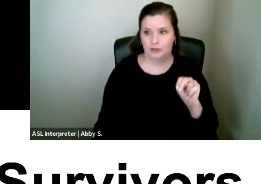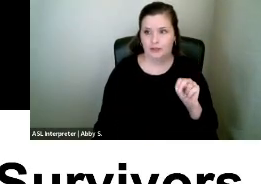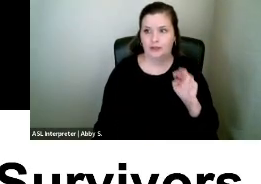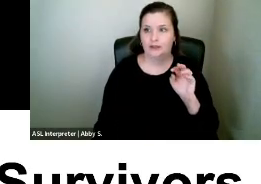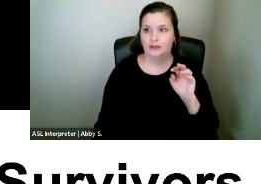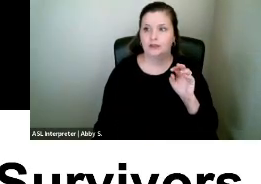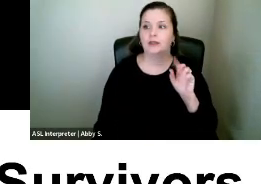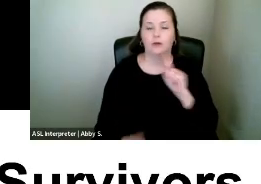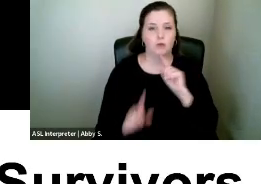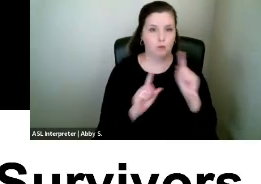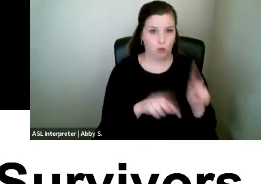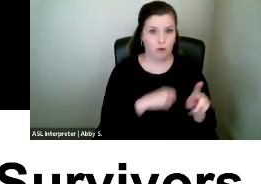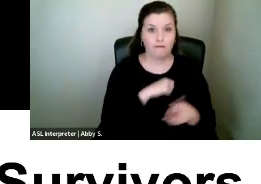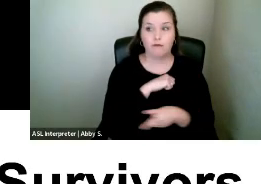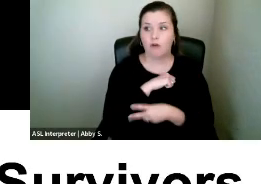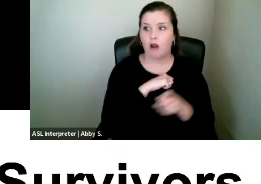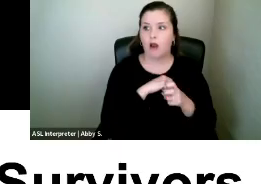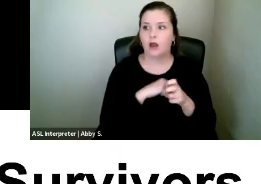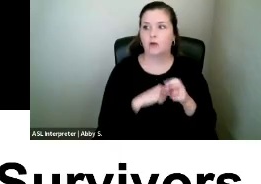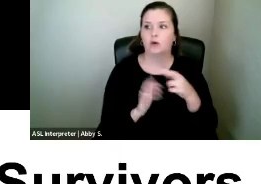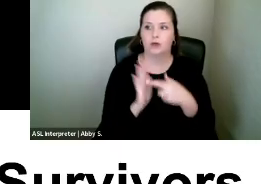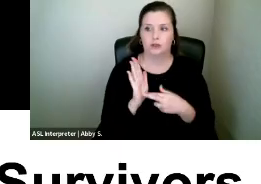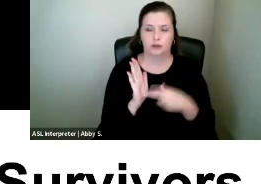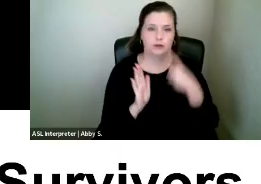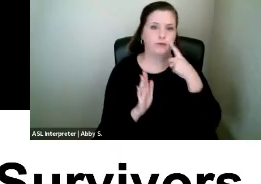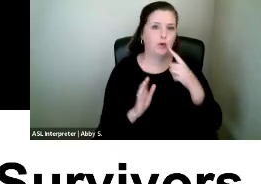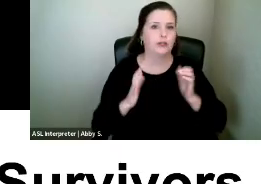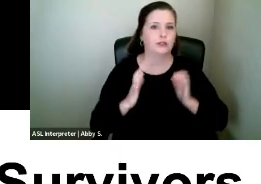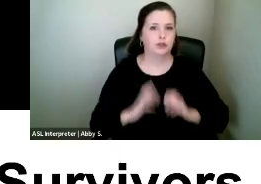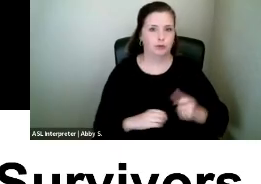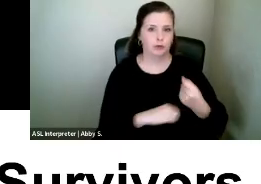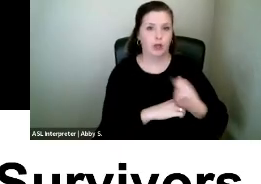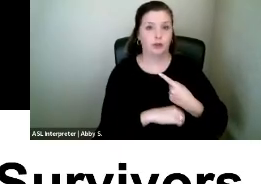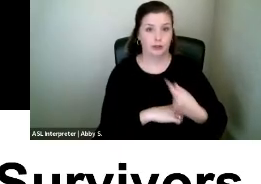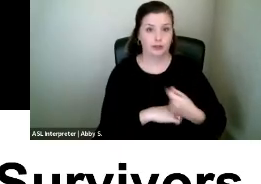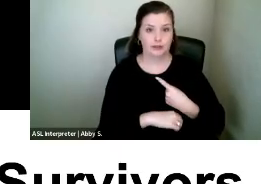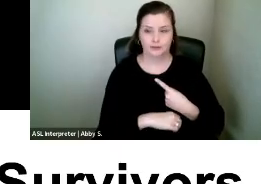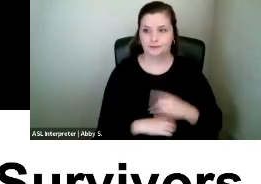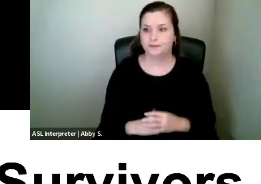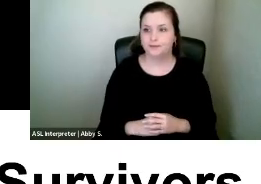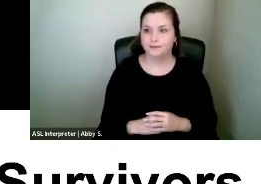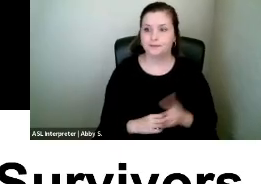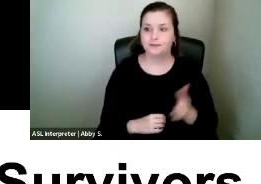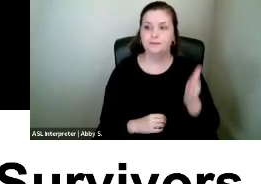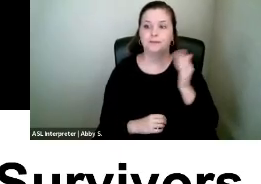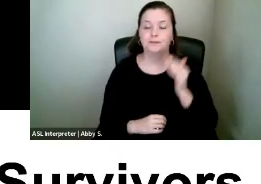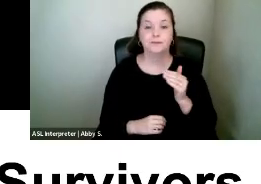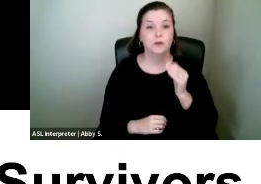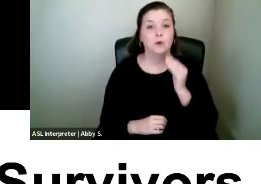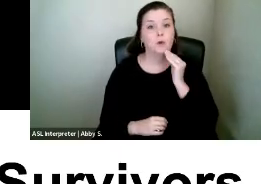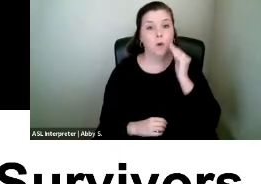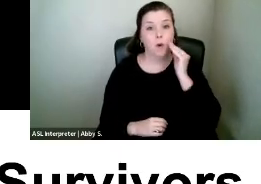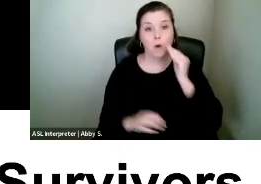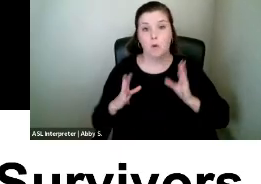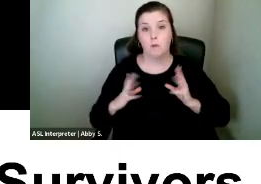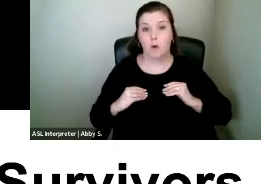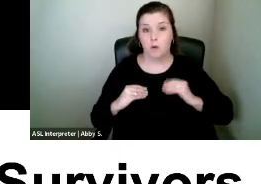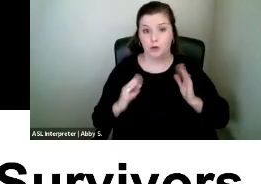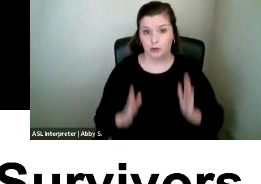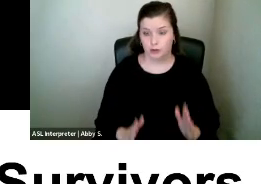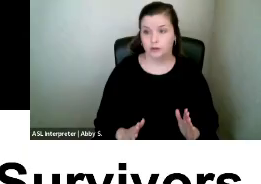consumer alerts. Now, when it comes to homeowners, there might be a consideration